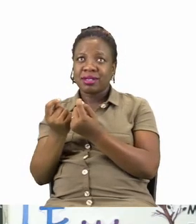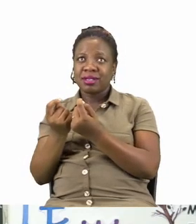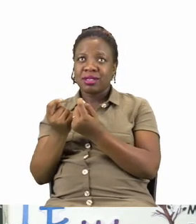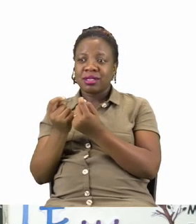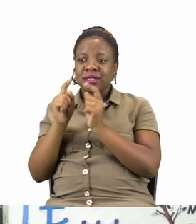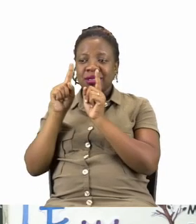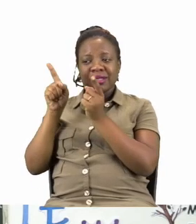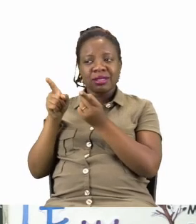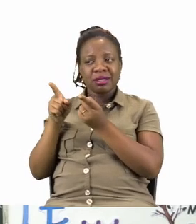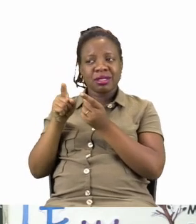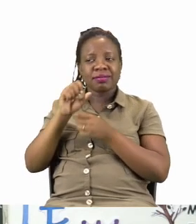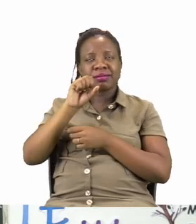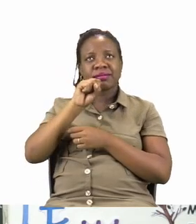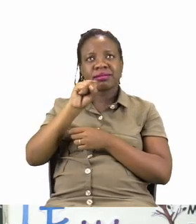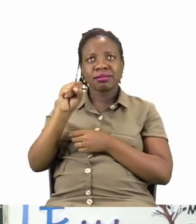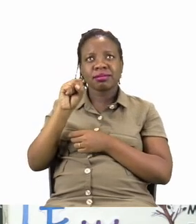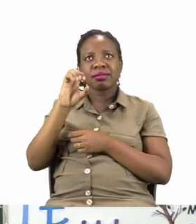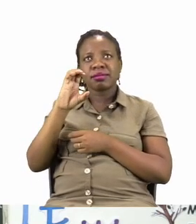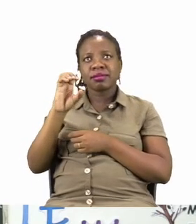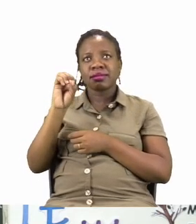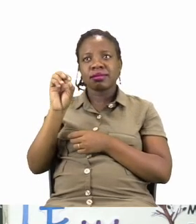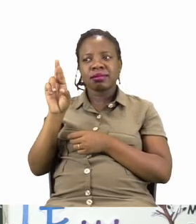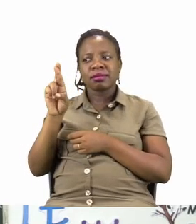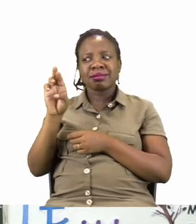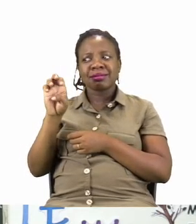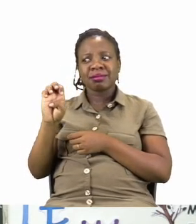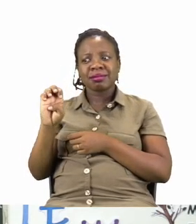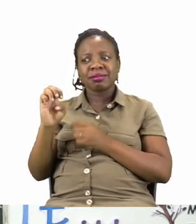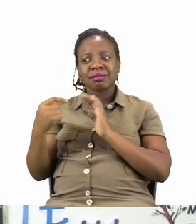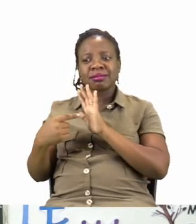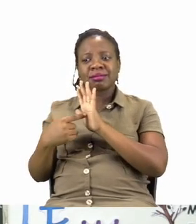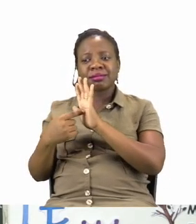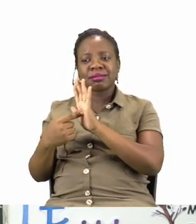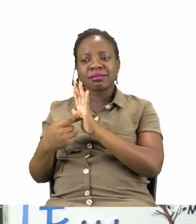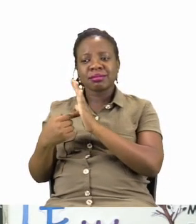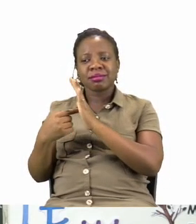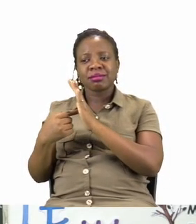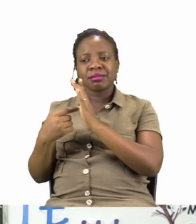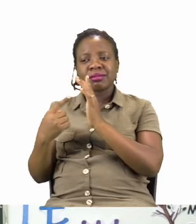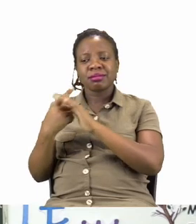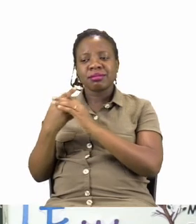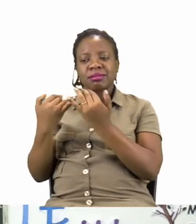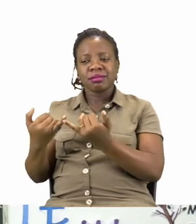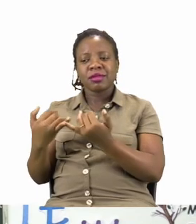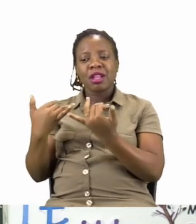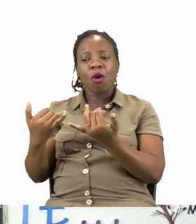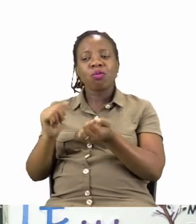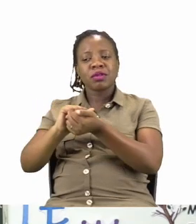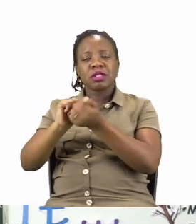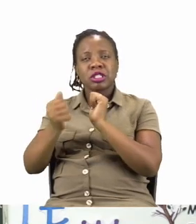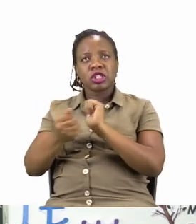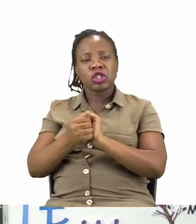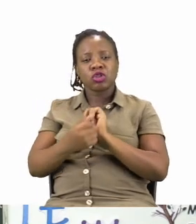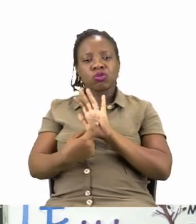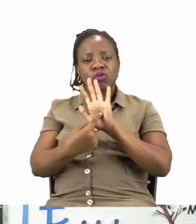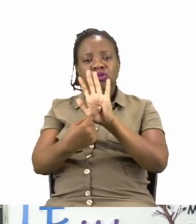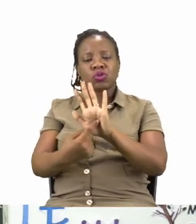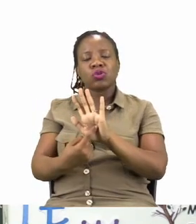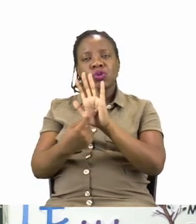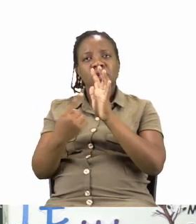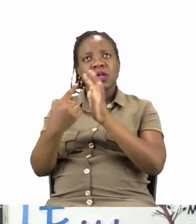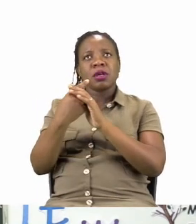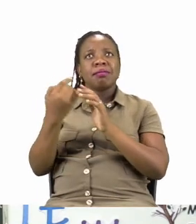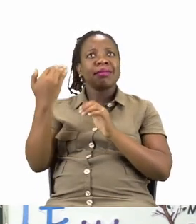the word score and change it to the past tense. So it changed to scored,